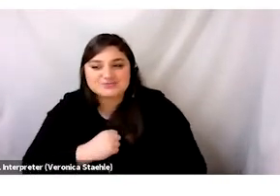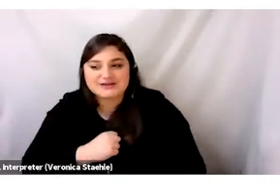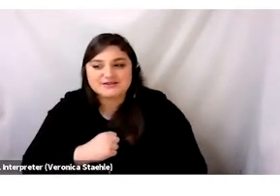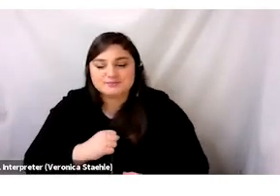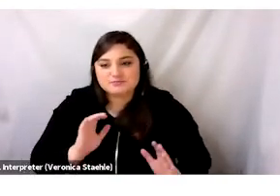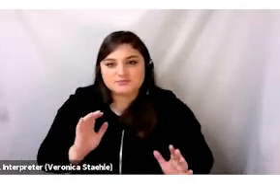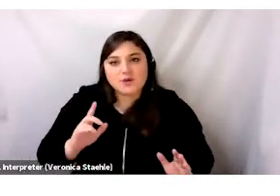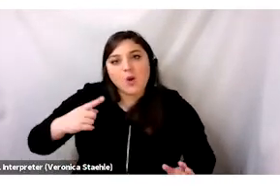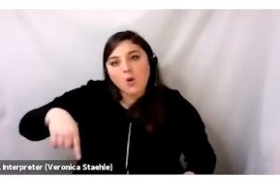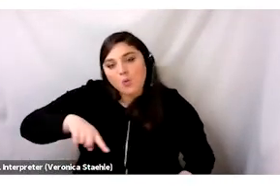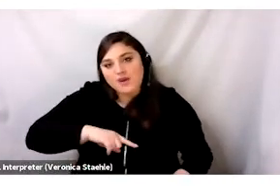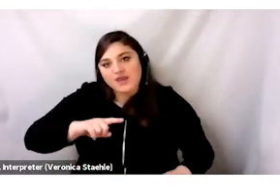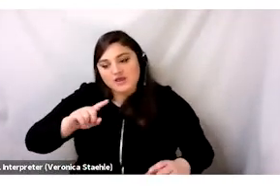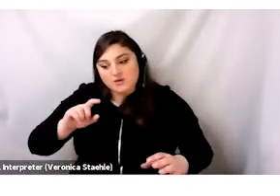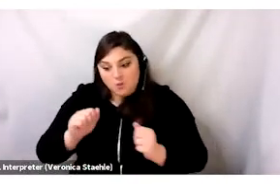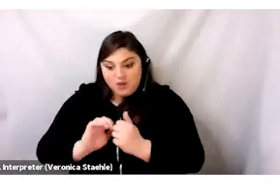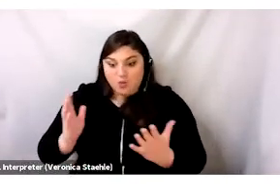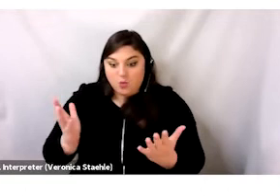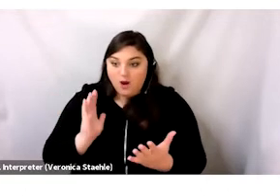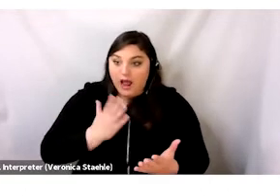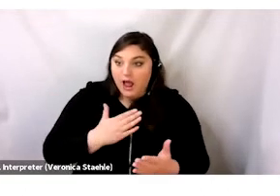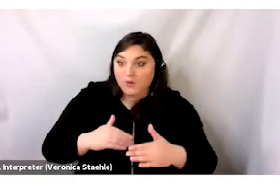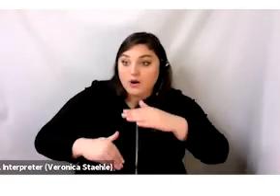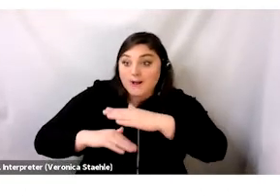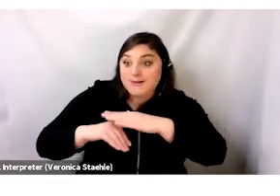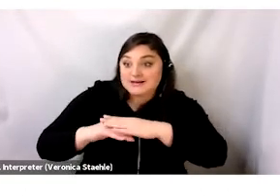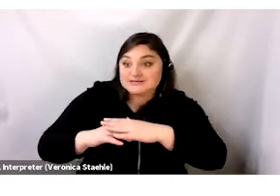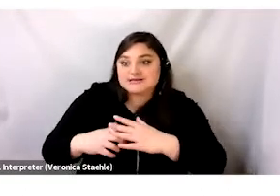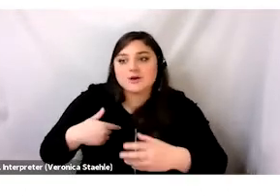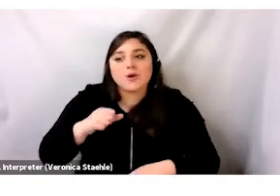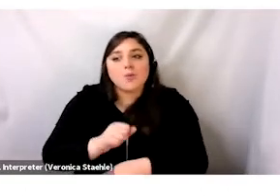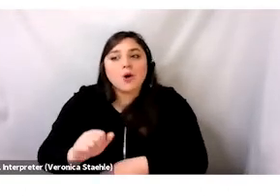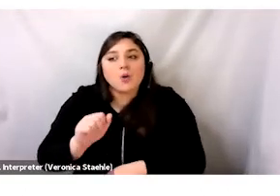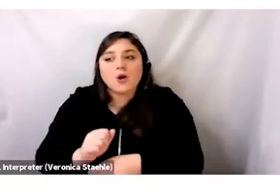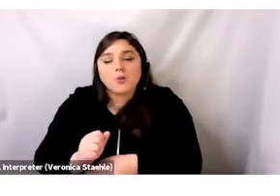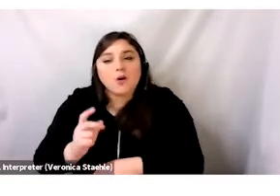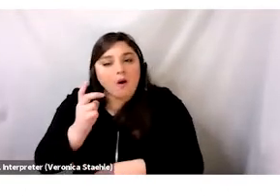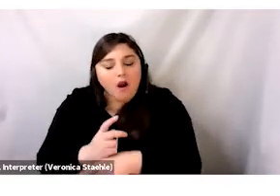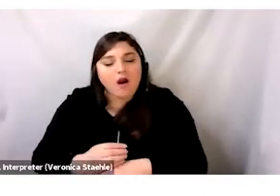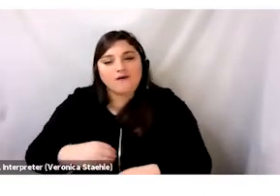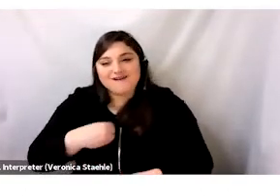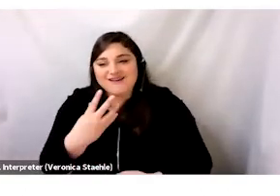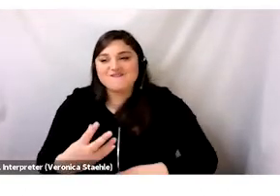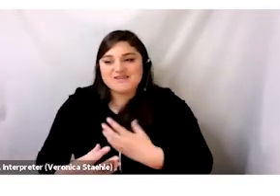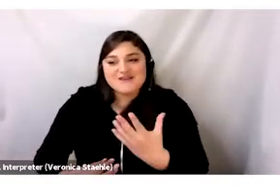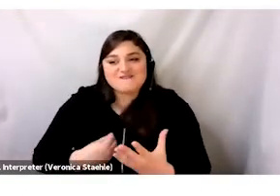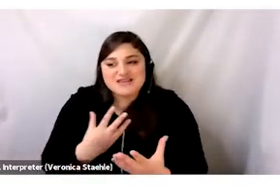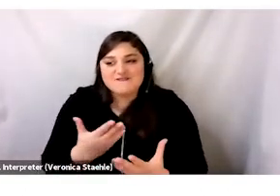do what we can within our capacity, but we cannot become too fixated when we don't fix the